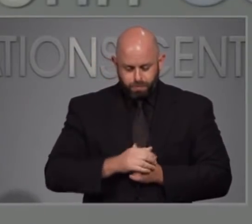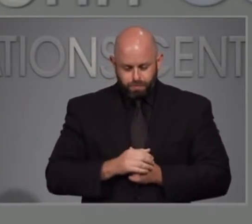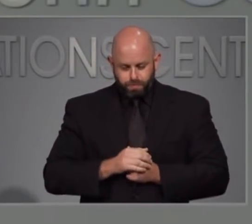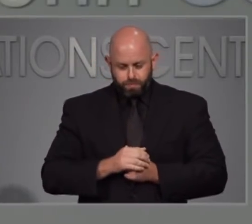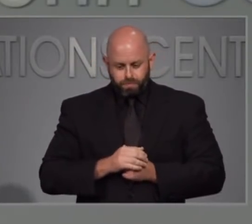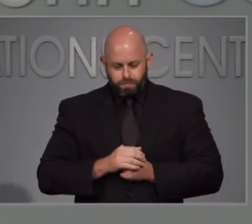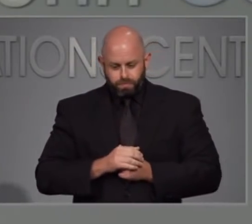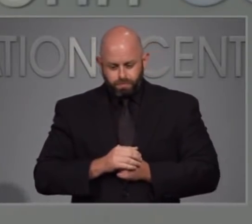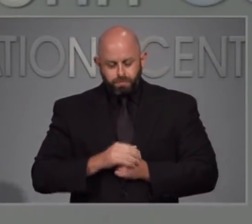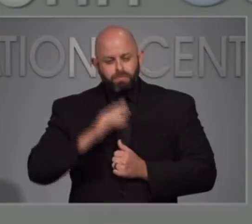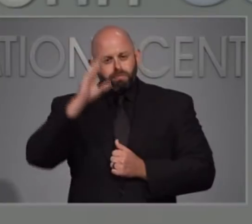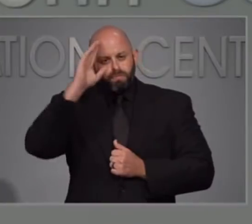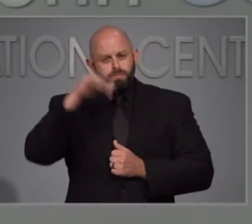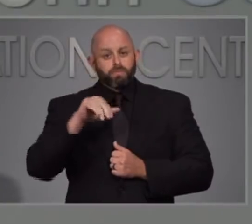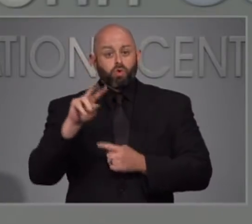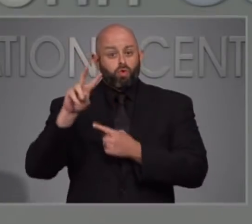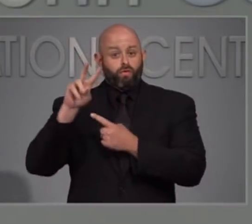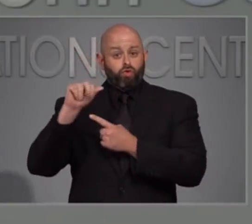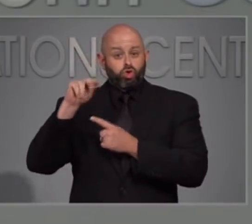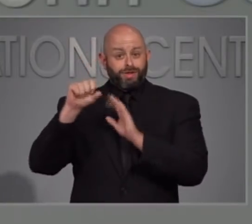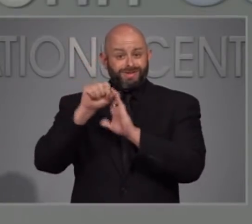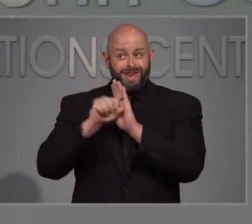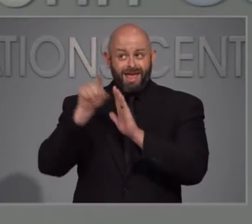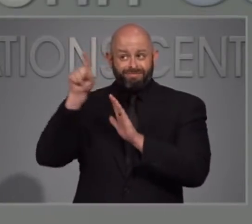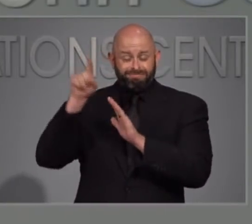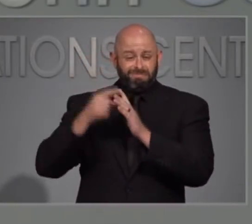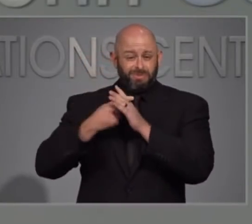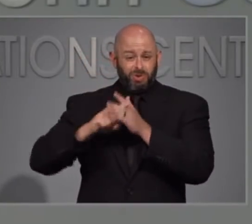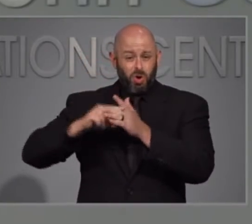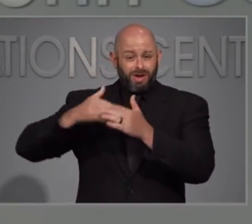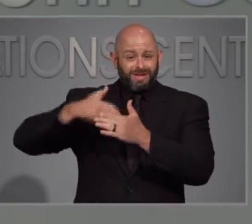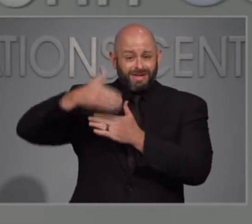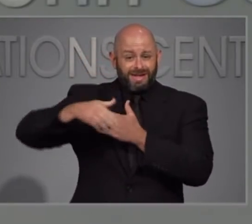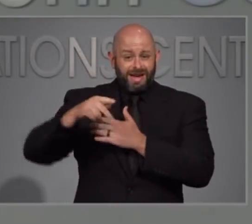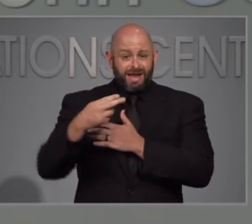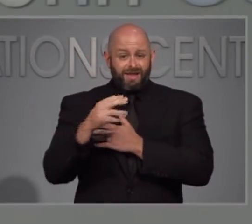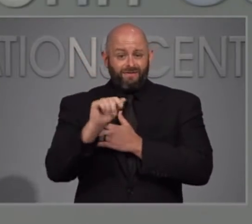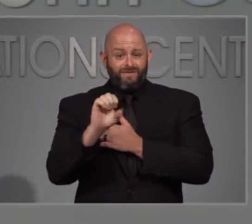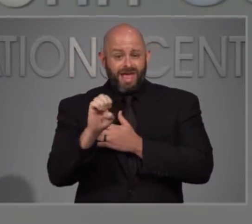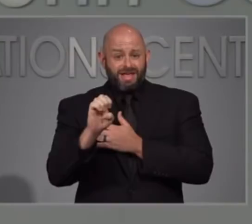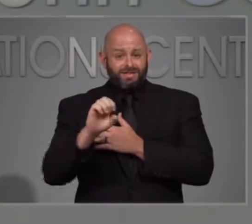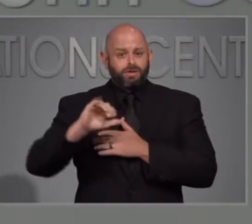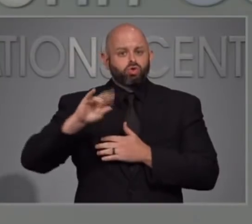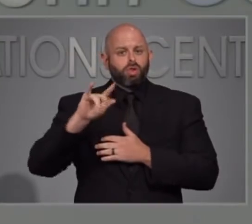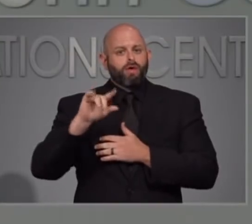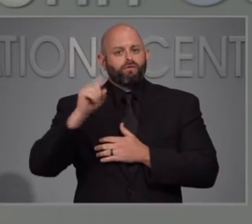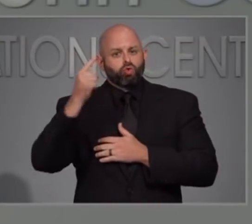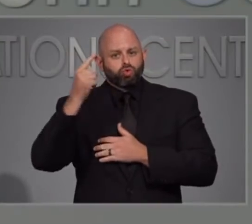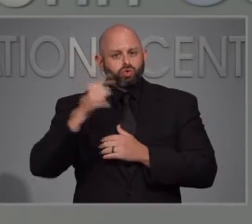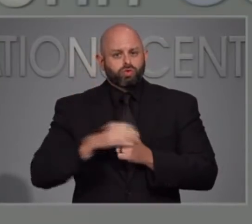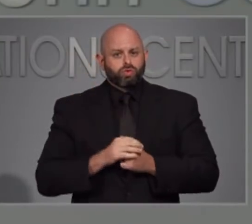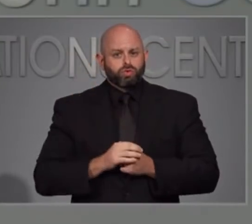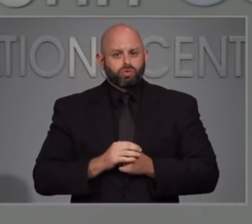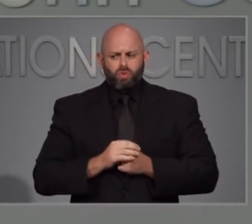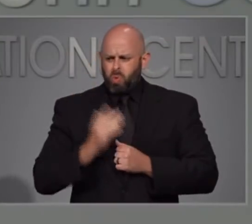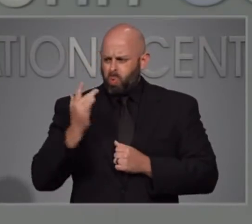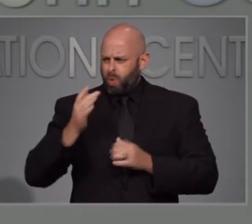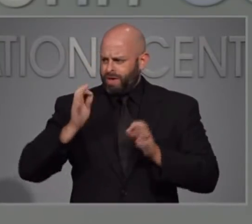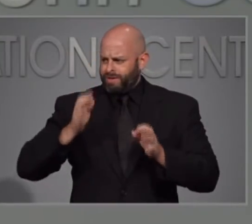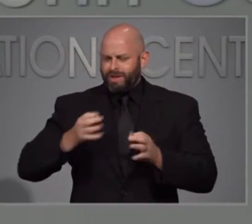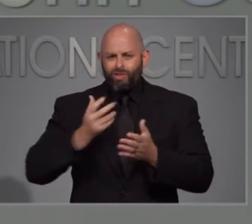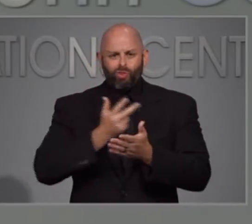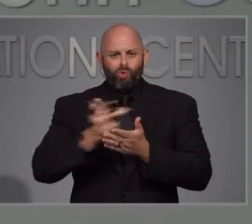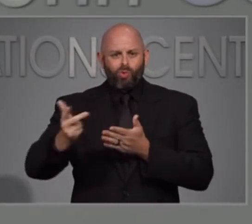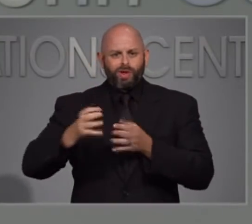next phase on July 1st? What was the decision-making on making this last another 3 weeks as opposed to 1 week or 2 weeks, or what's